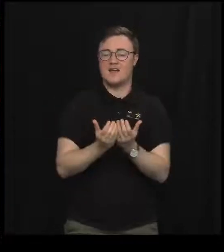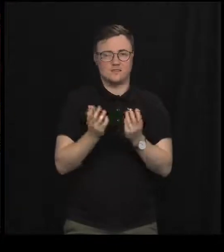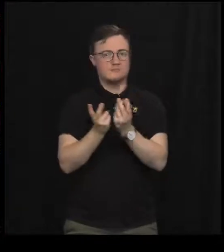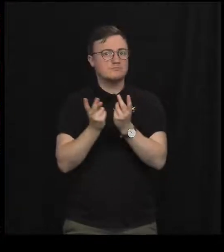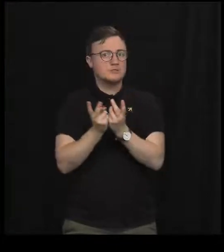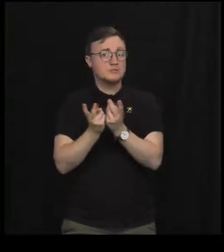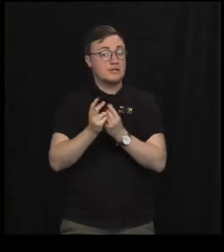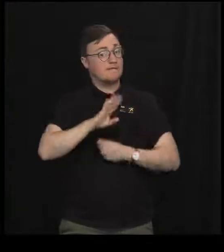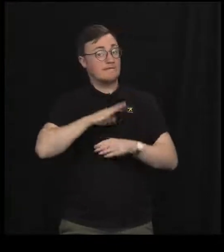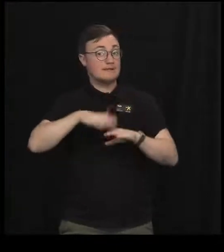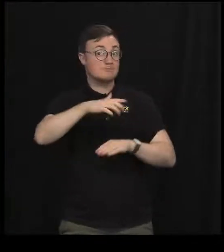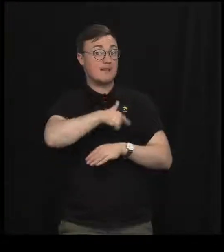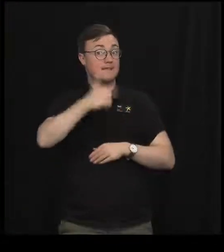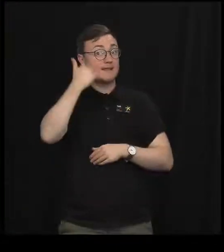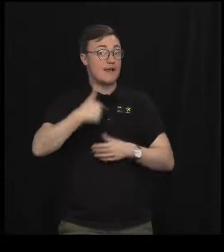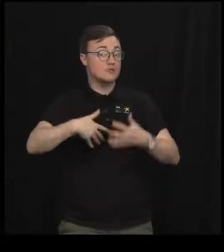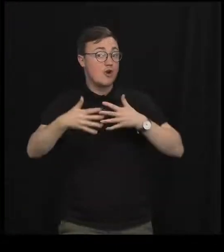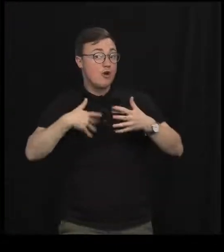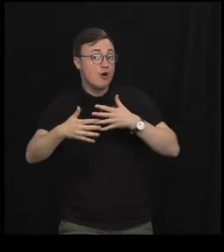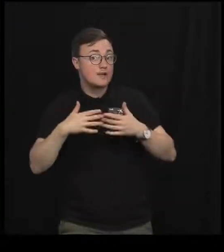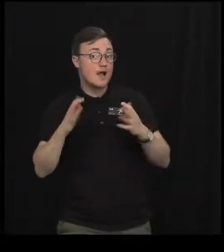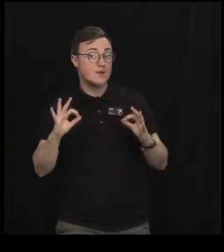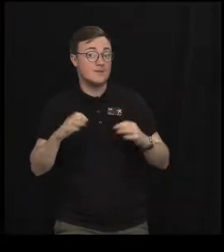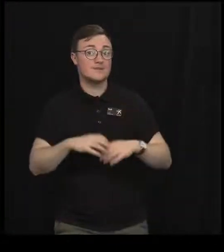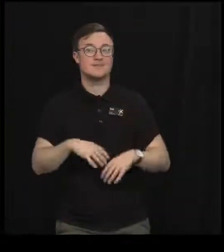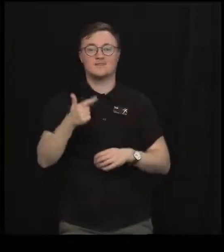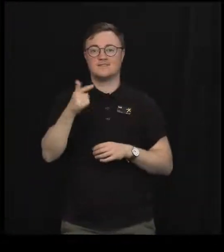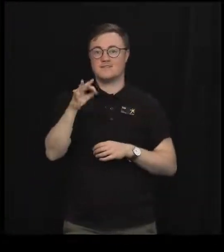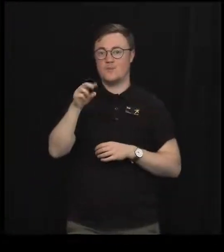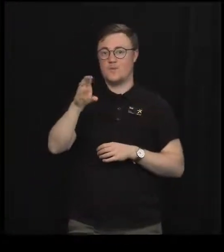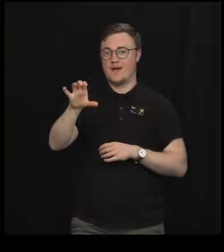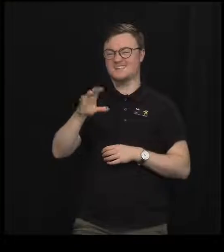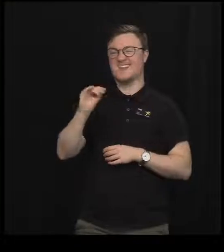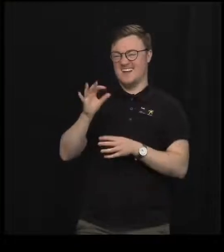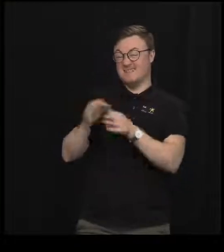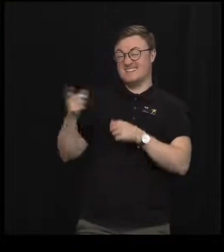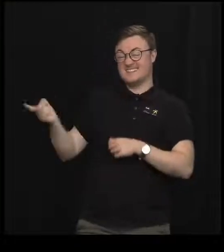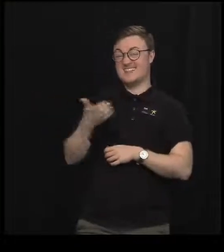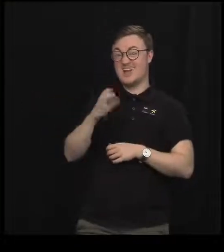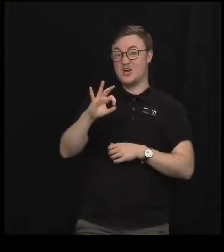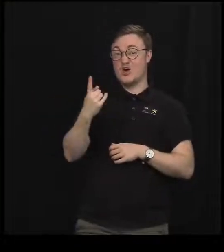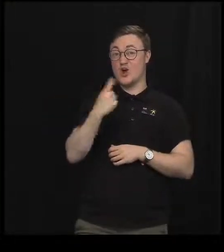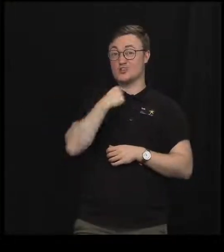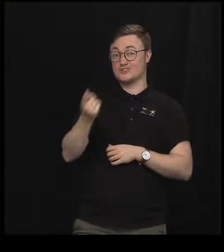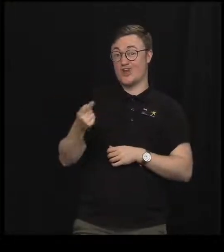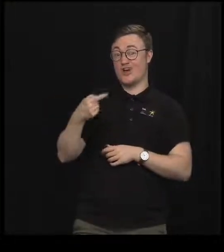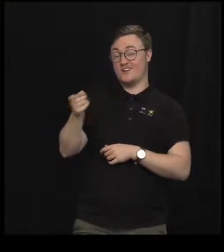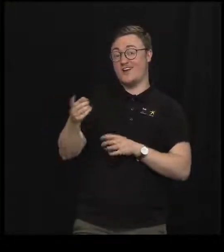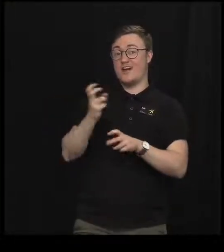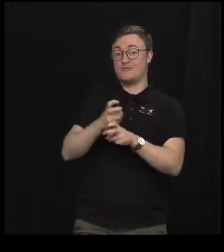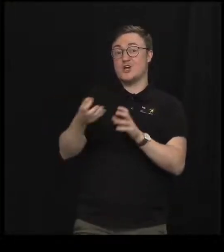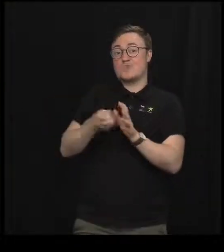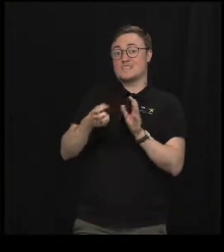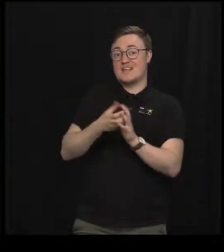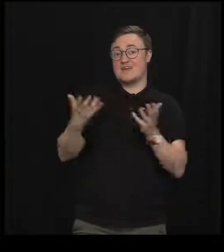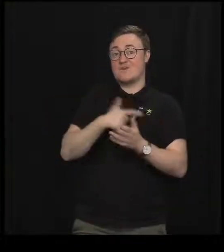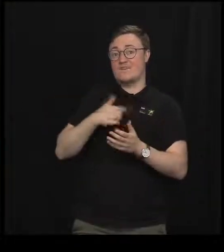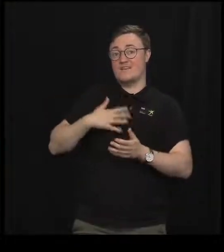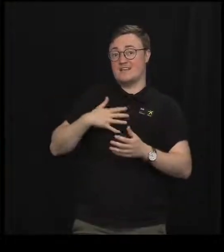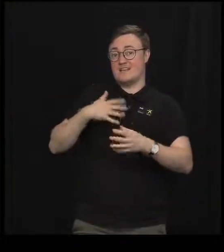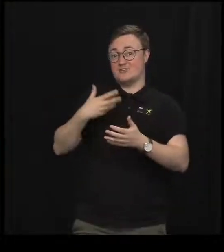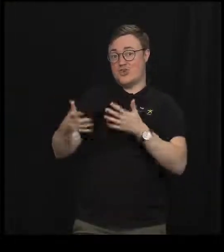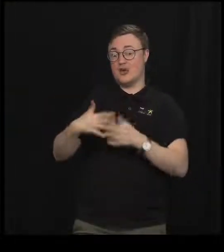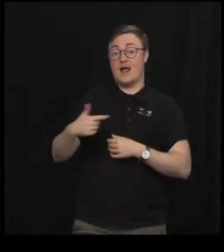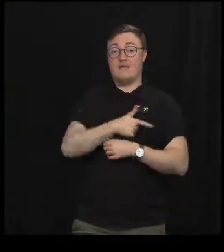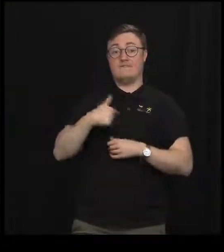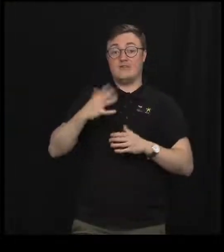and stuff? And there's lots more to do, and Carl was describing what we've tried to do, right? Because we buy half of the vaccine in the world, we